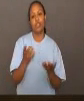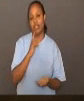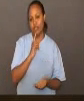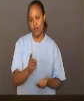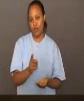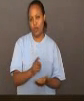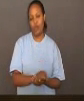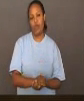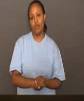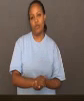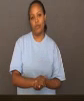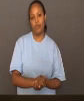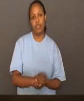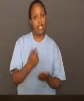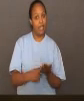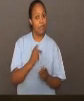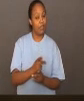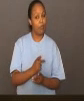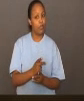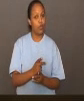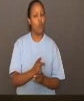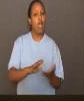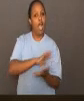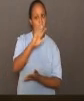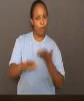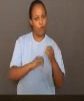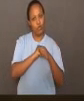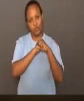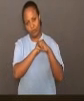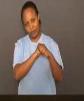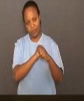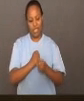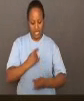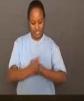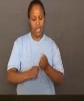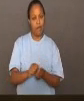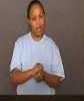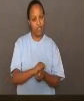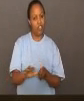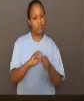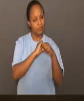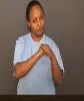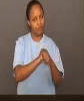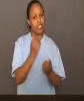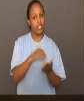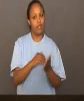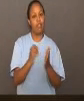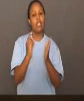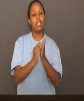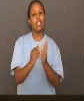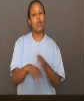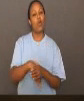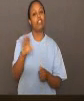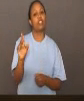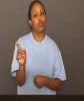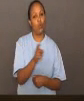We can help by fighting against terrorism, genocide, and illegal activities